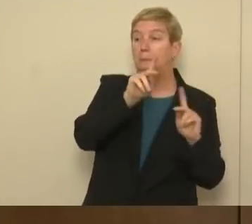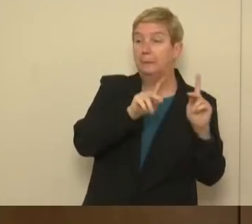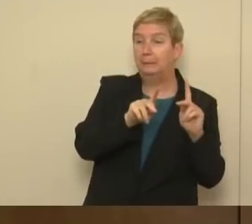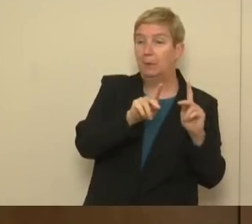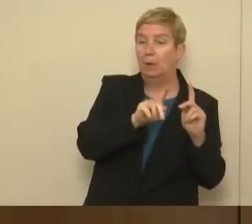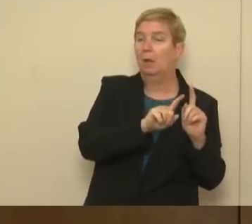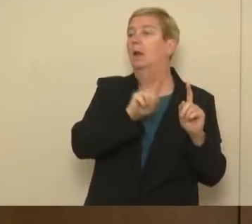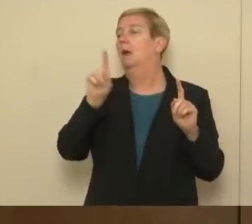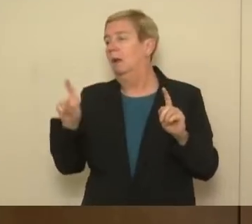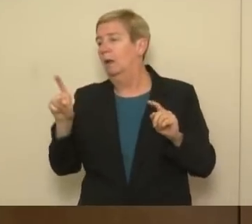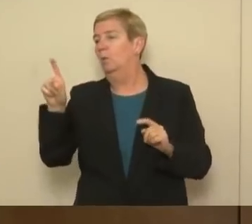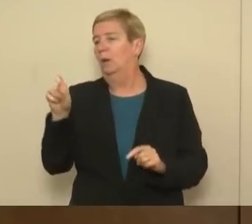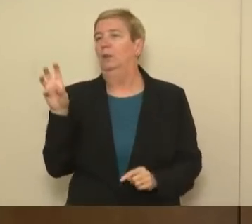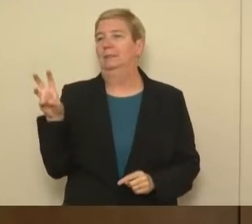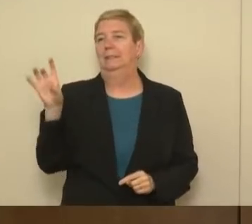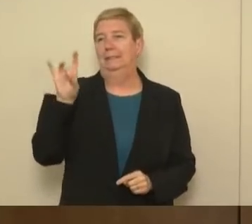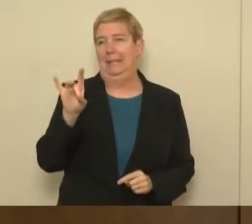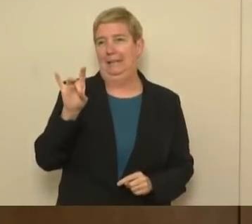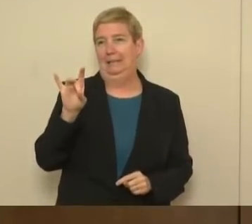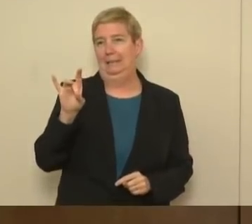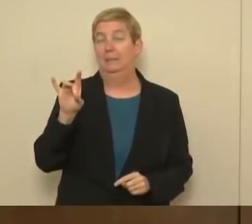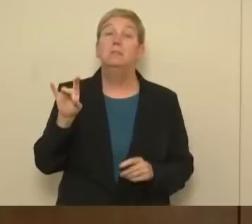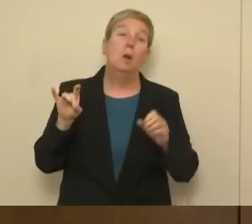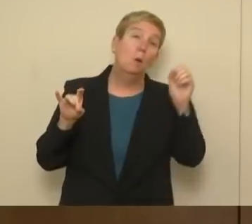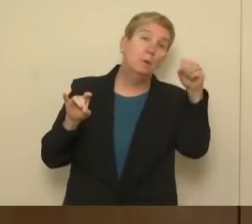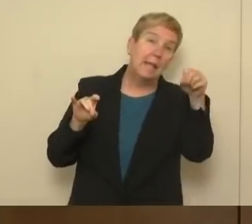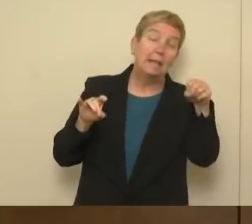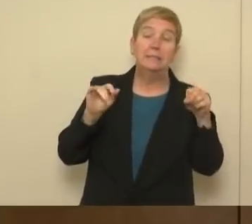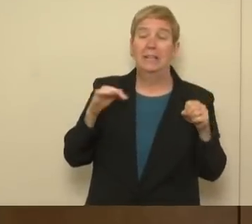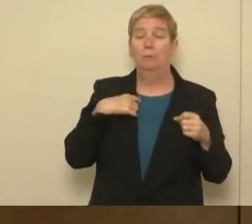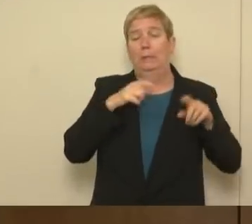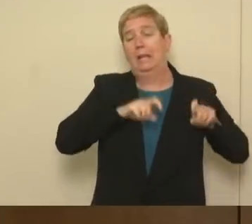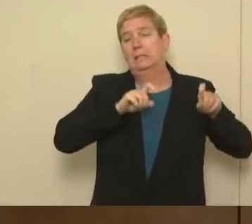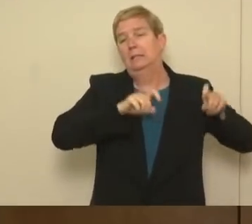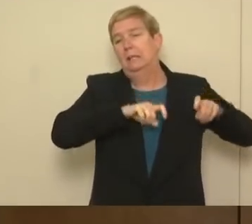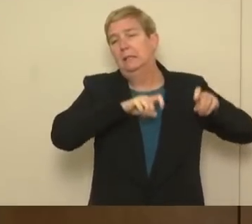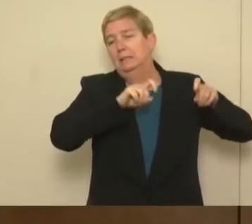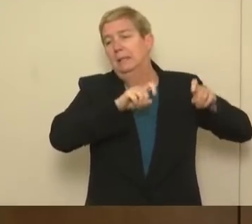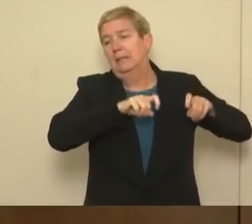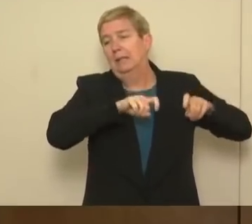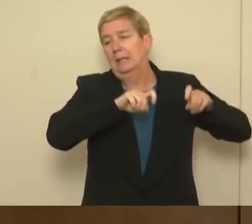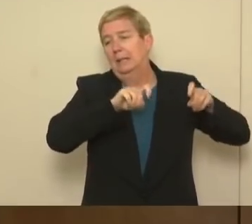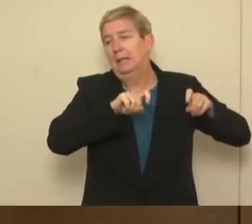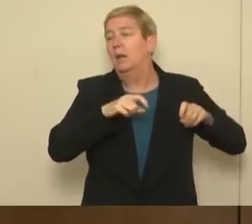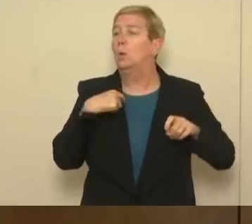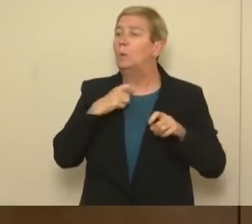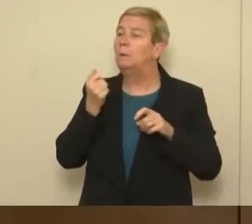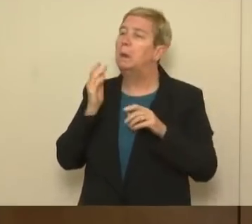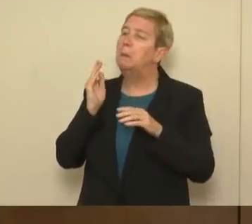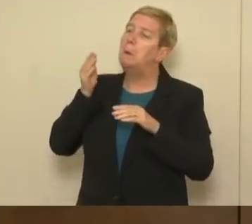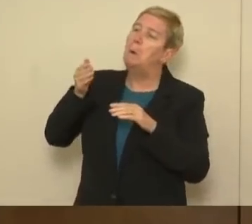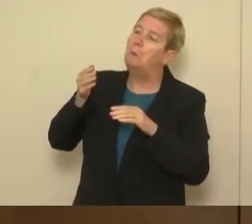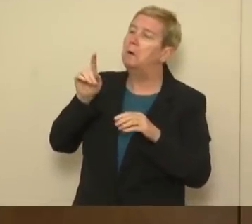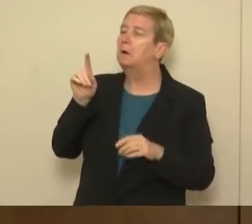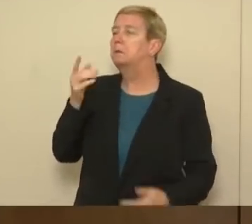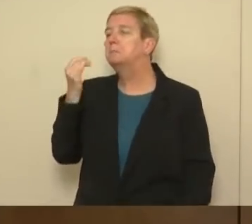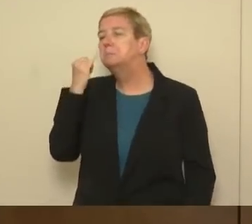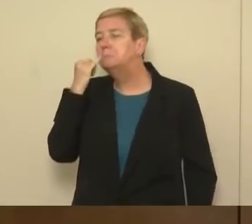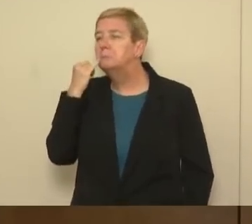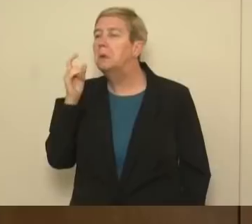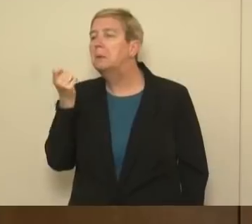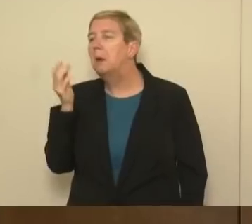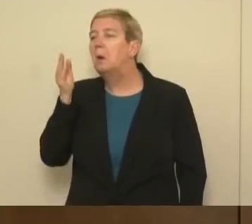at your positivity rate. So yes, if we tested a bunch and we had a little more than that 168, it's also a